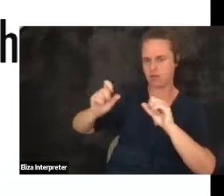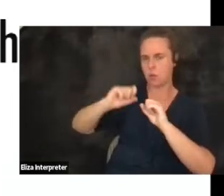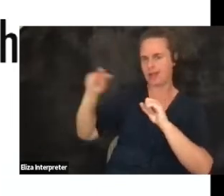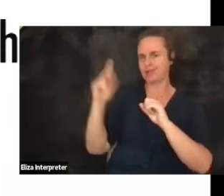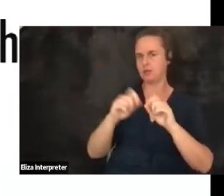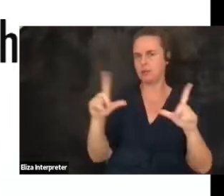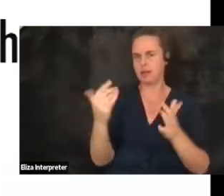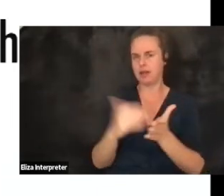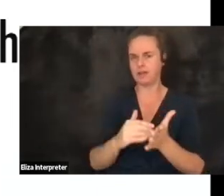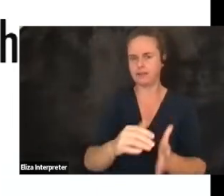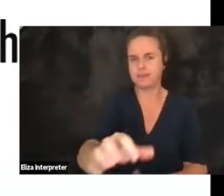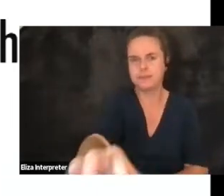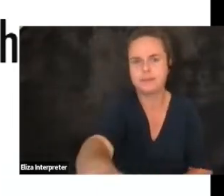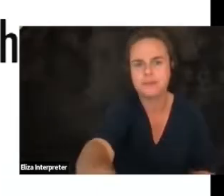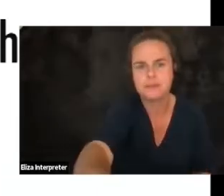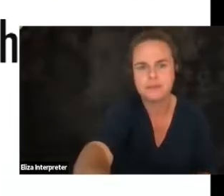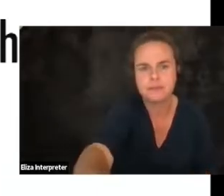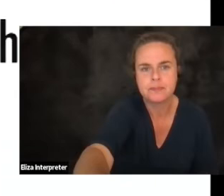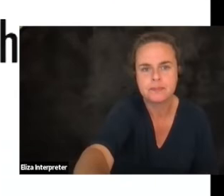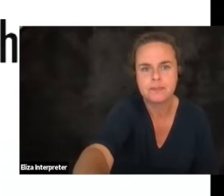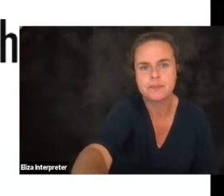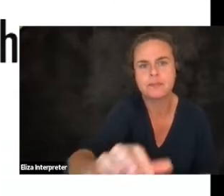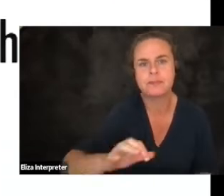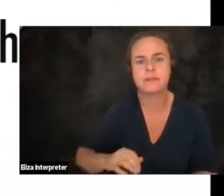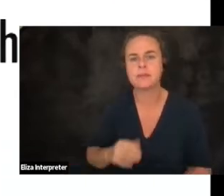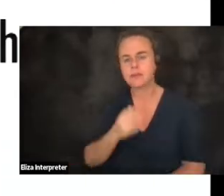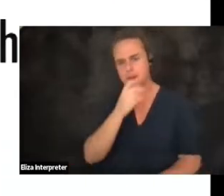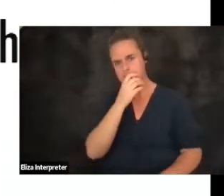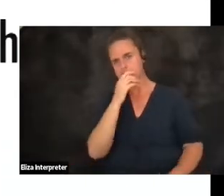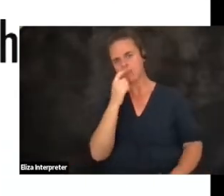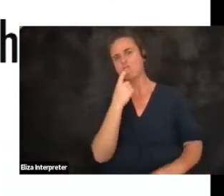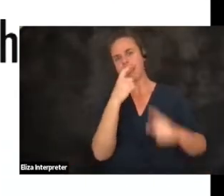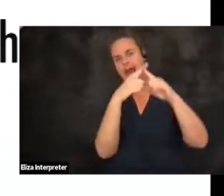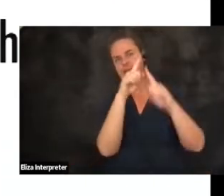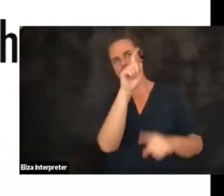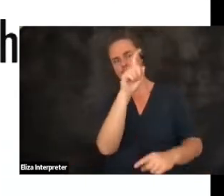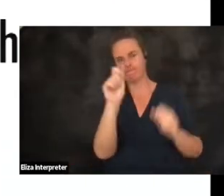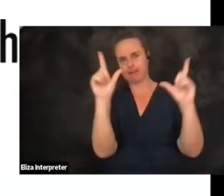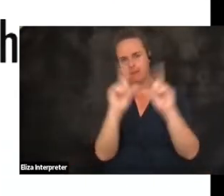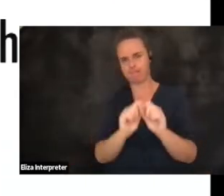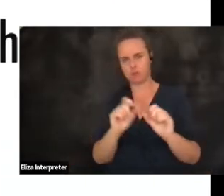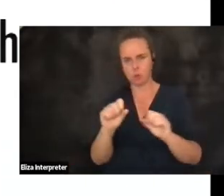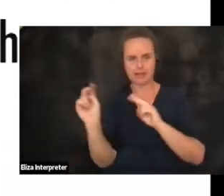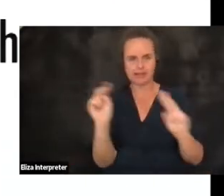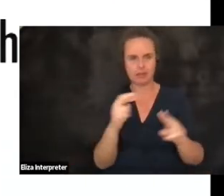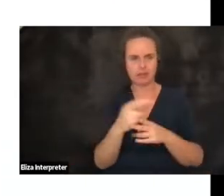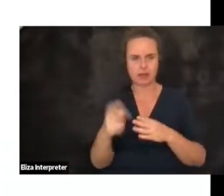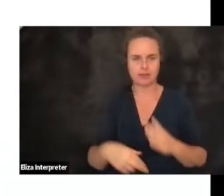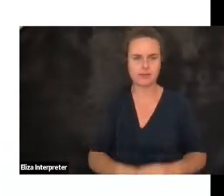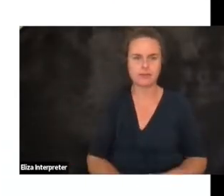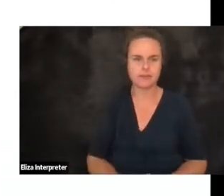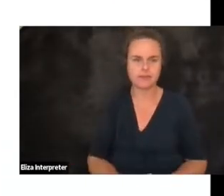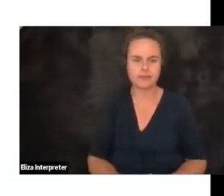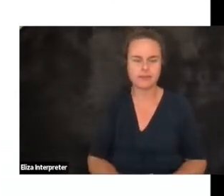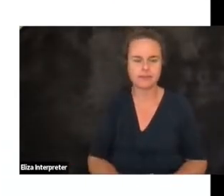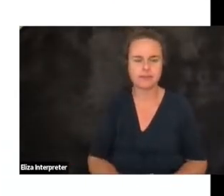So go ahead. It's just if you're still seeing participants, if you're still seeing the poll on your screen, you might just have to exit out manually. Go ahead, Krista.